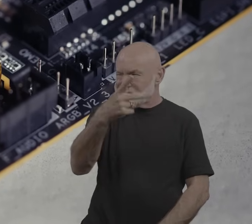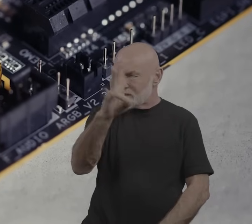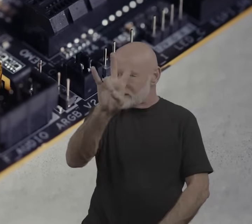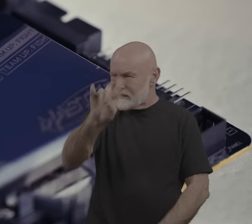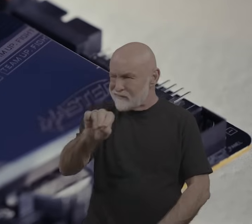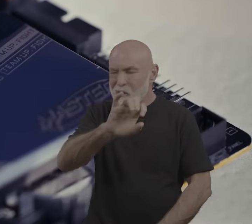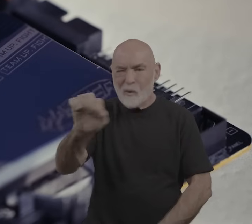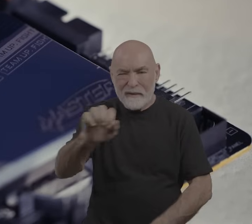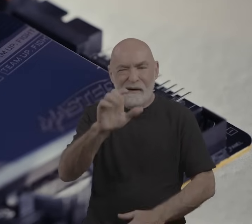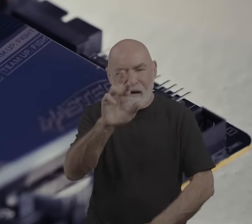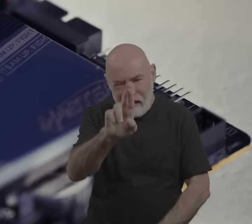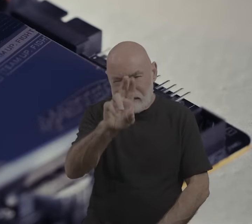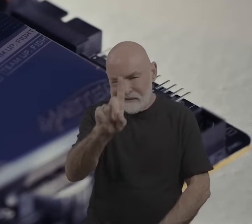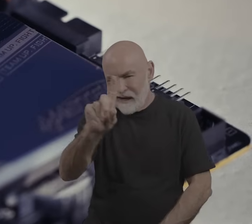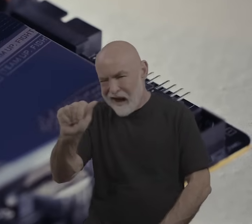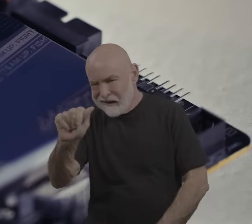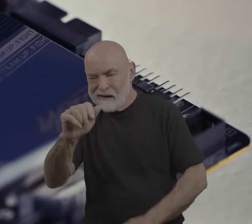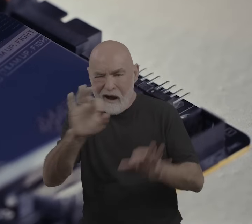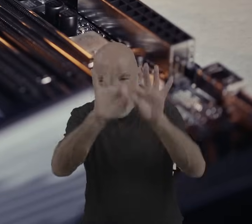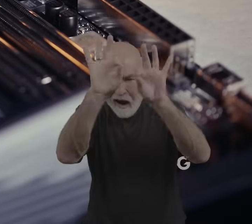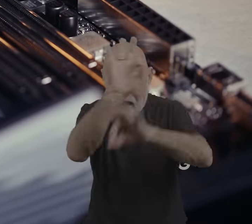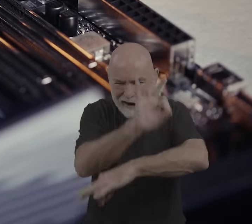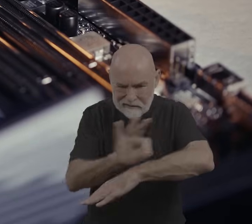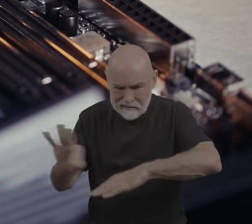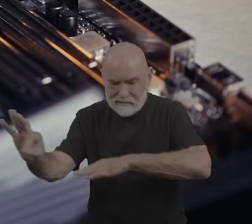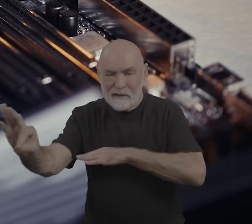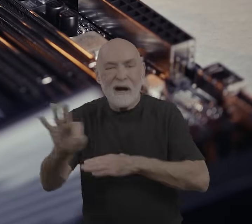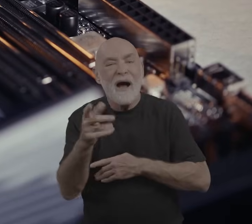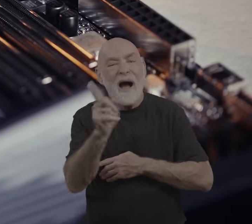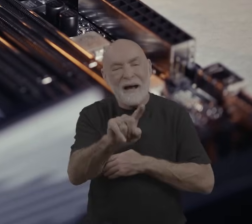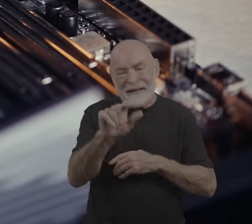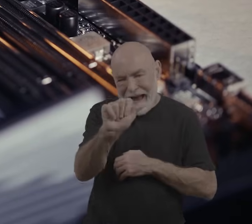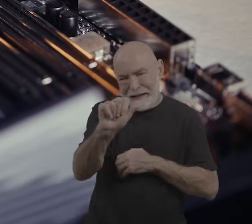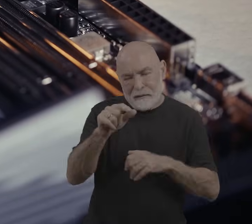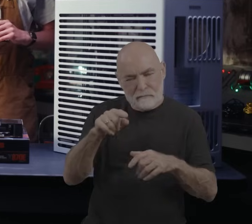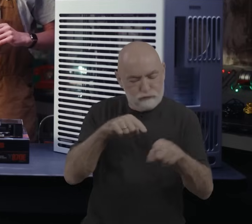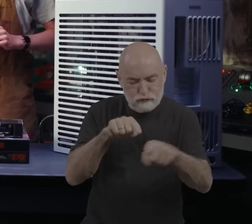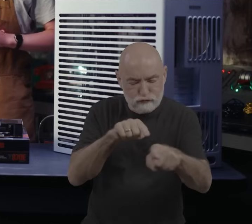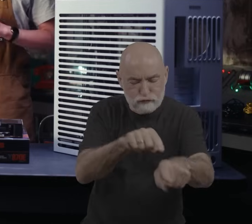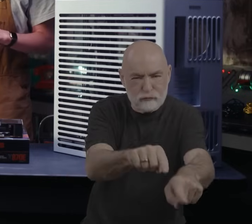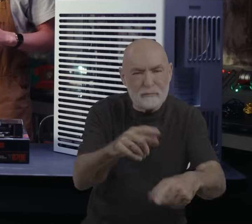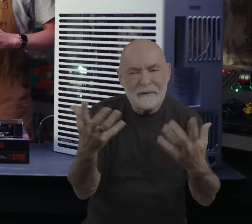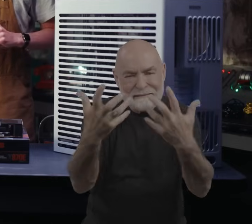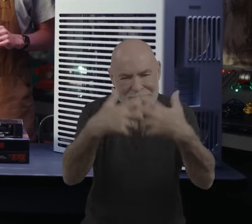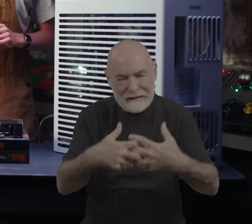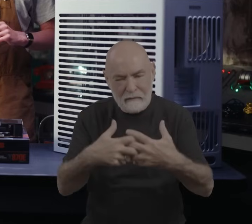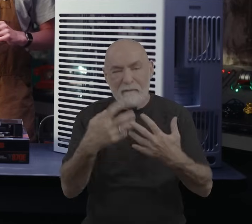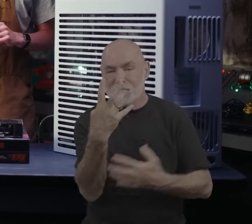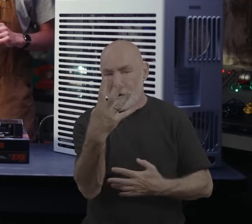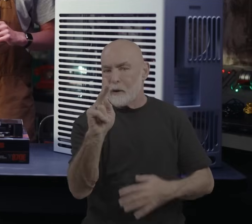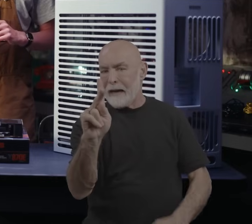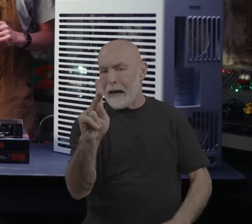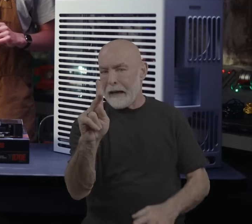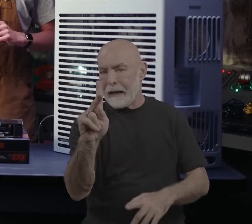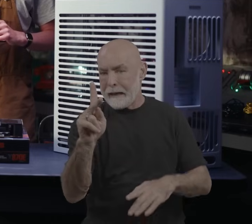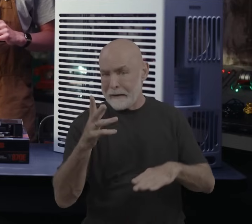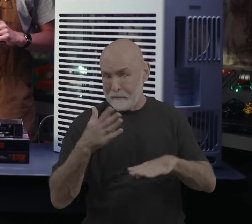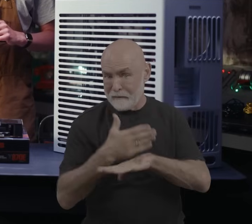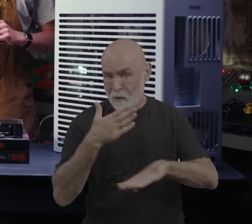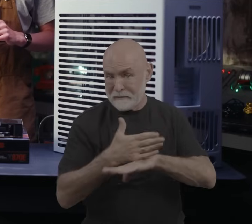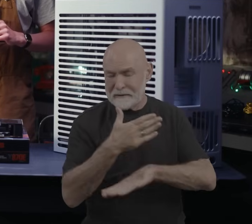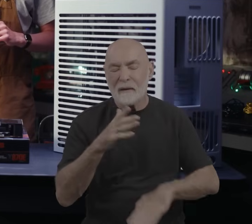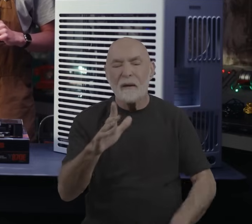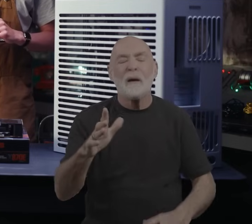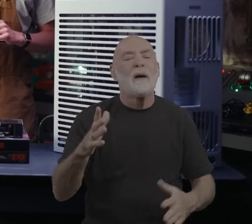9070 XT with RDNA 4 architecture, and 3rd gen AMD ray tracing tech for competitive 4K performance.